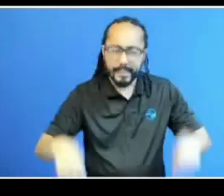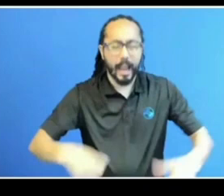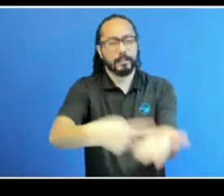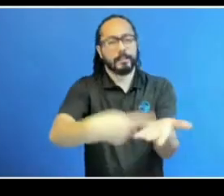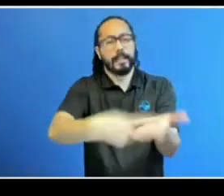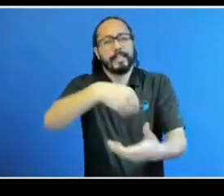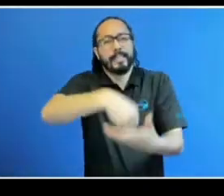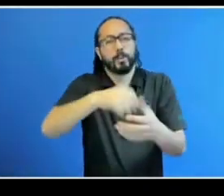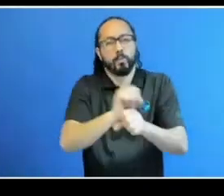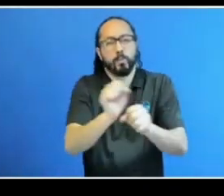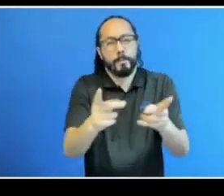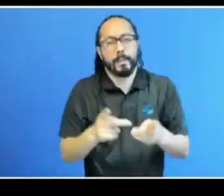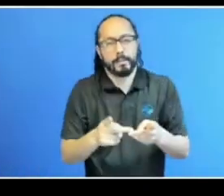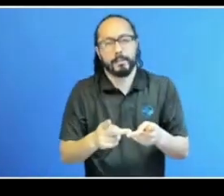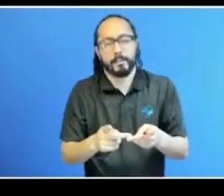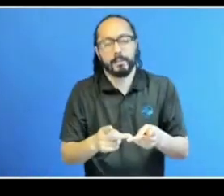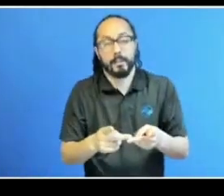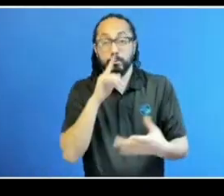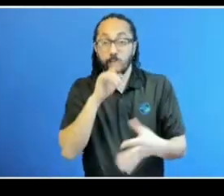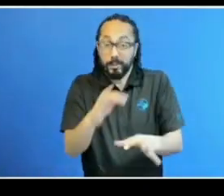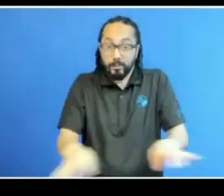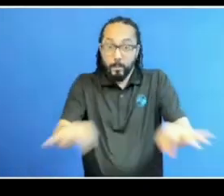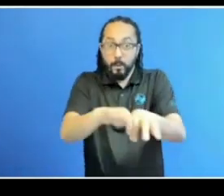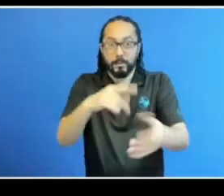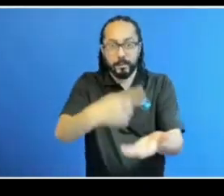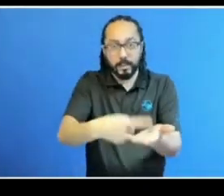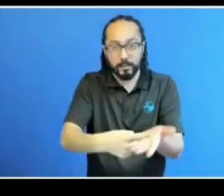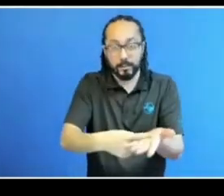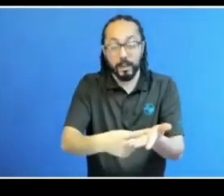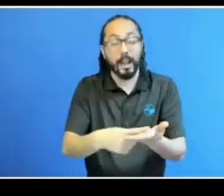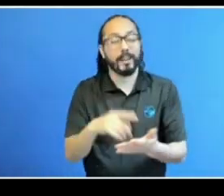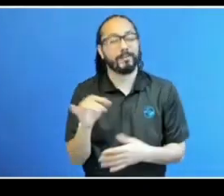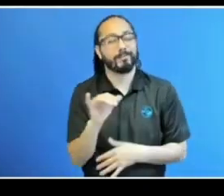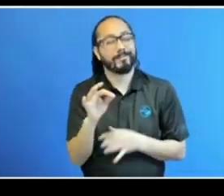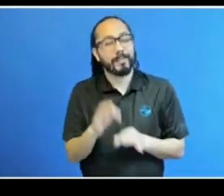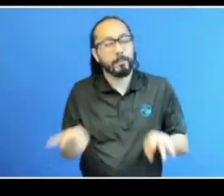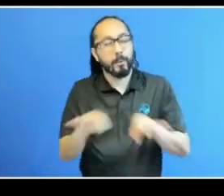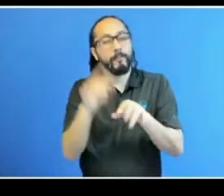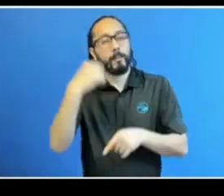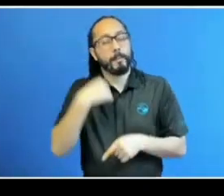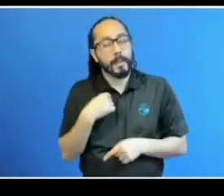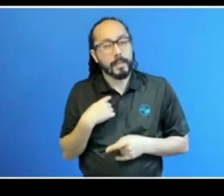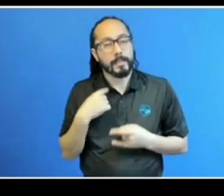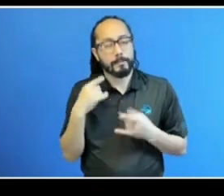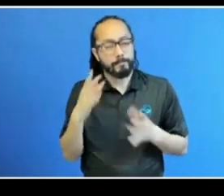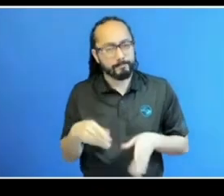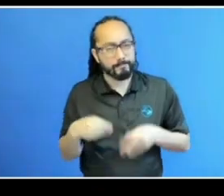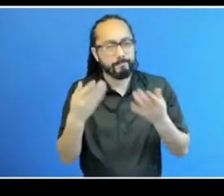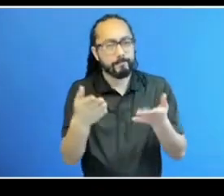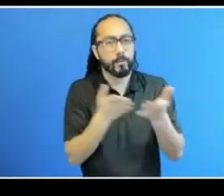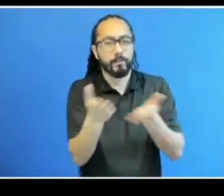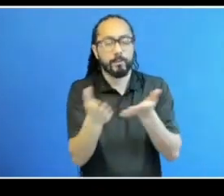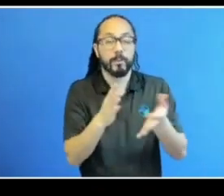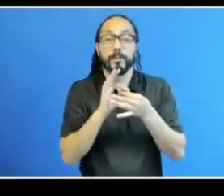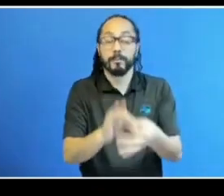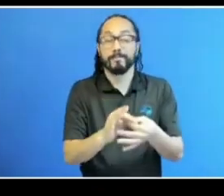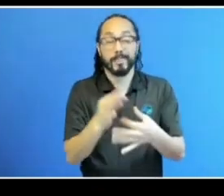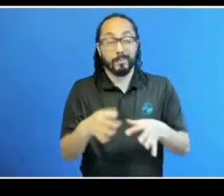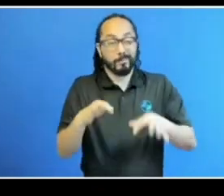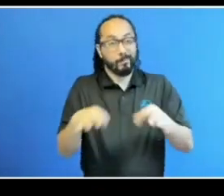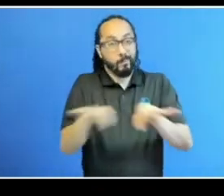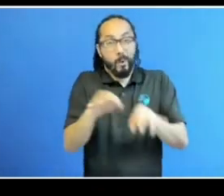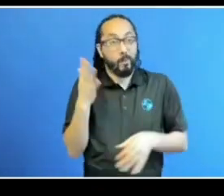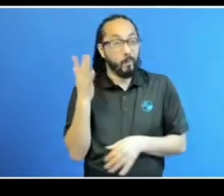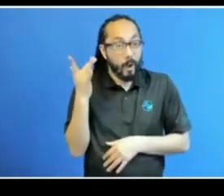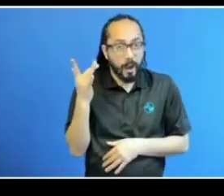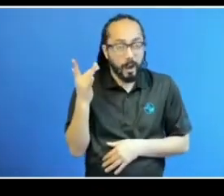so important. And it's important for me to deliver these services pertaining to mental health and wellness, because I believe at the core of